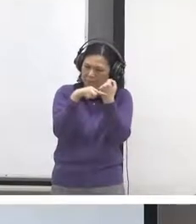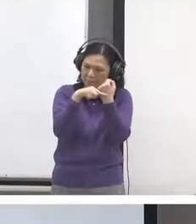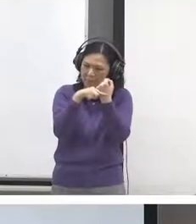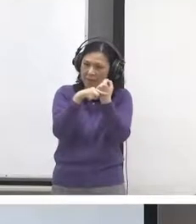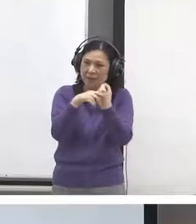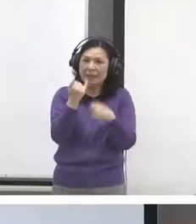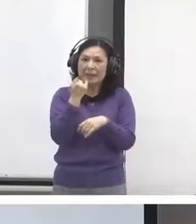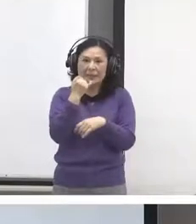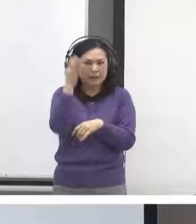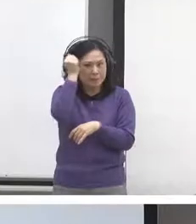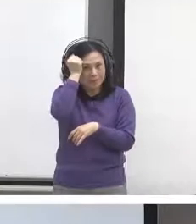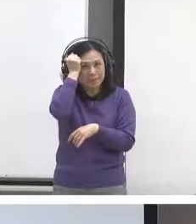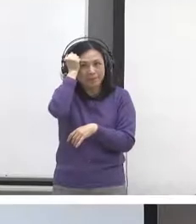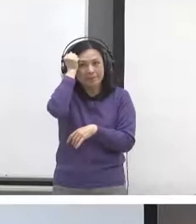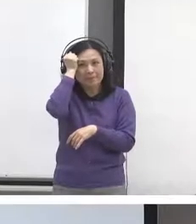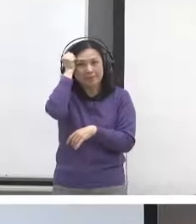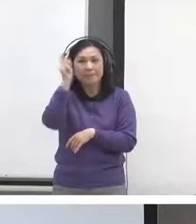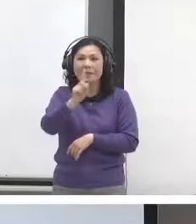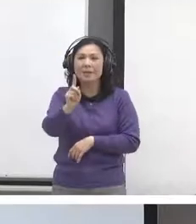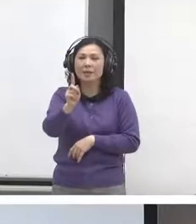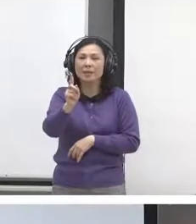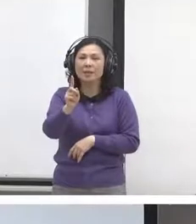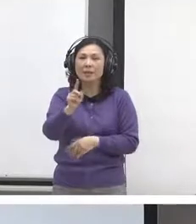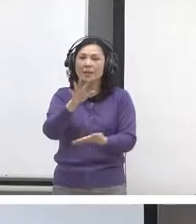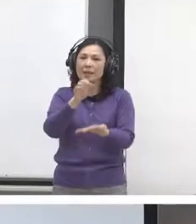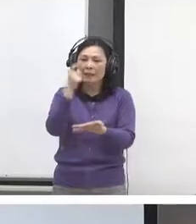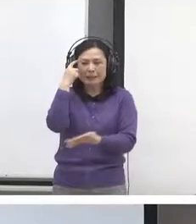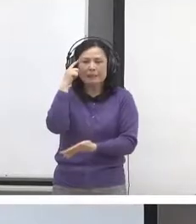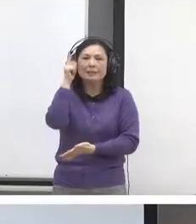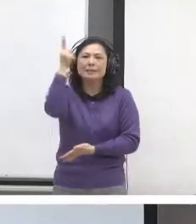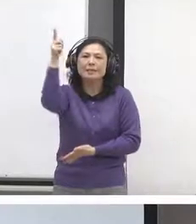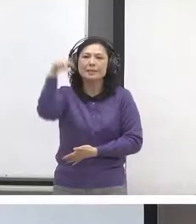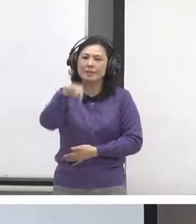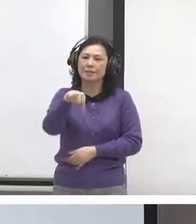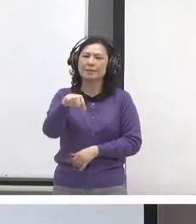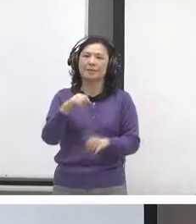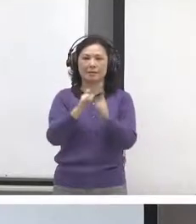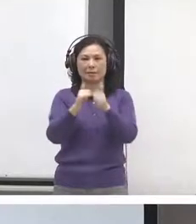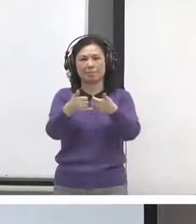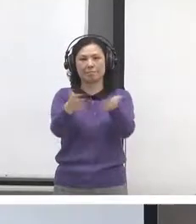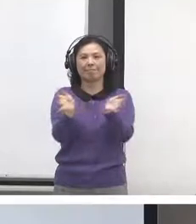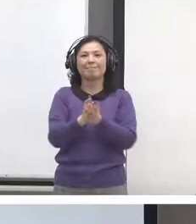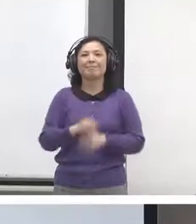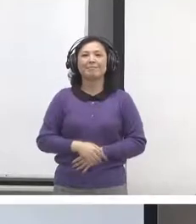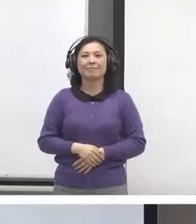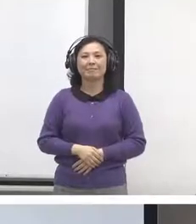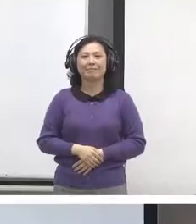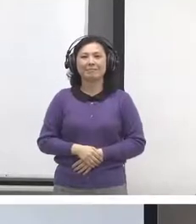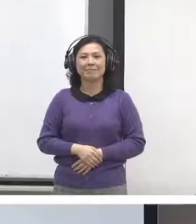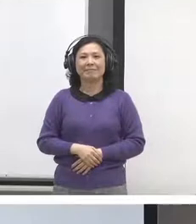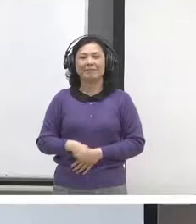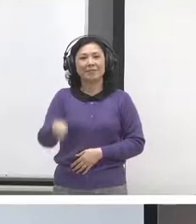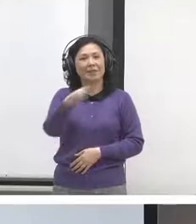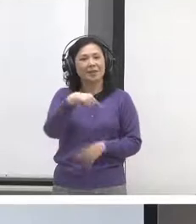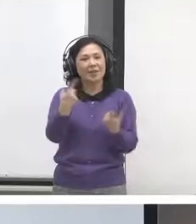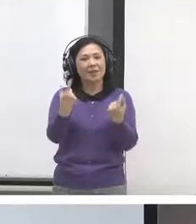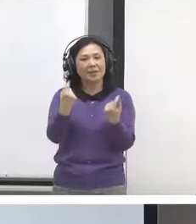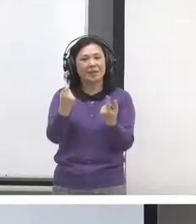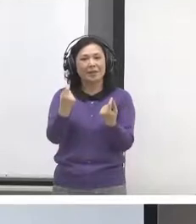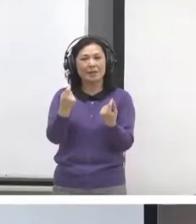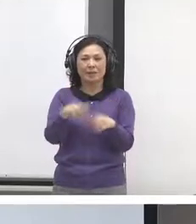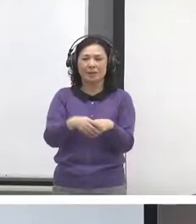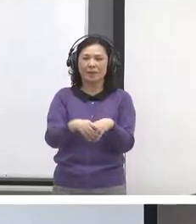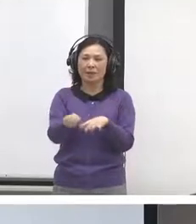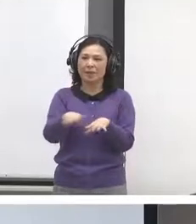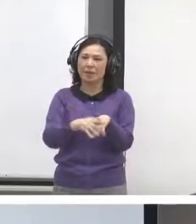memorialize all of the accomplishments of this community, and we had to do this in a distributed way. It was a chaotic time, but we're so